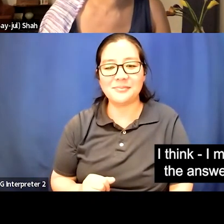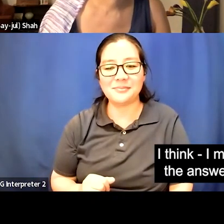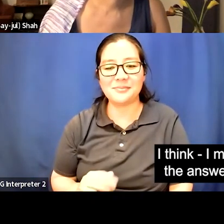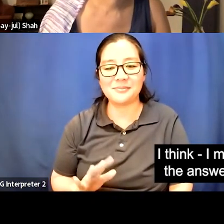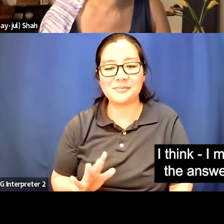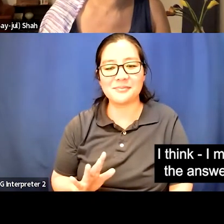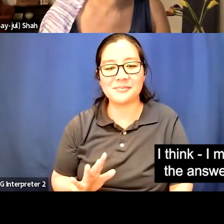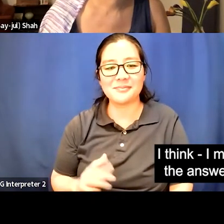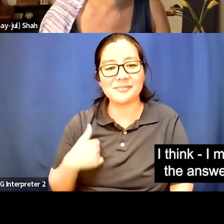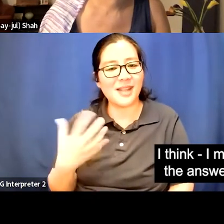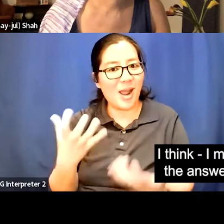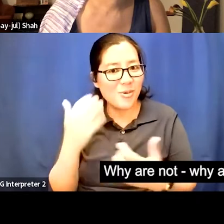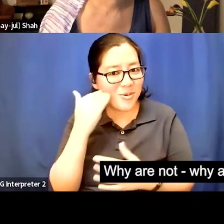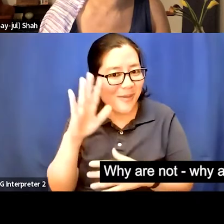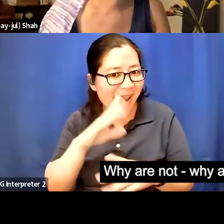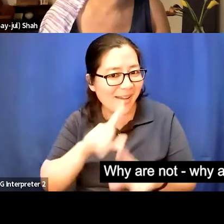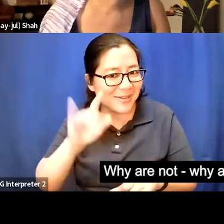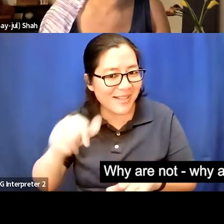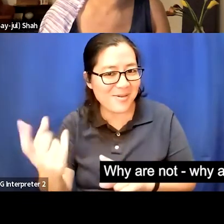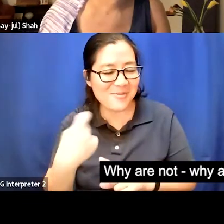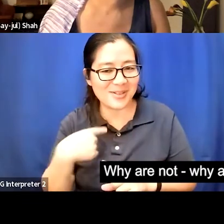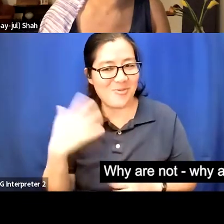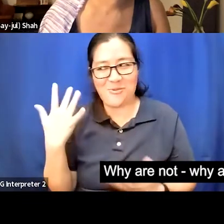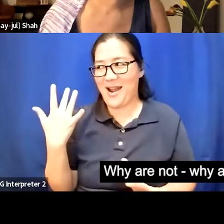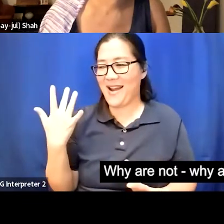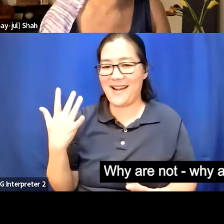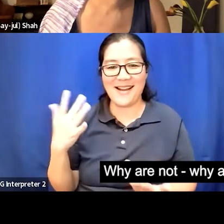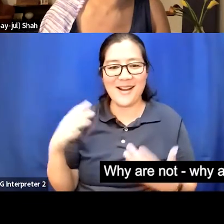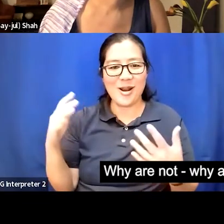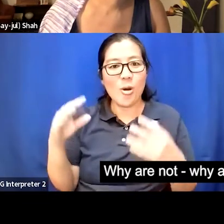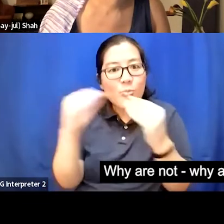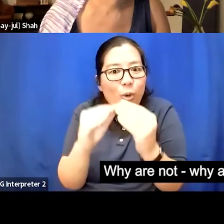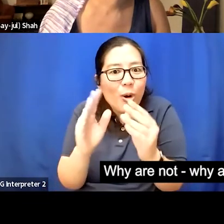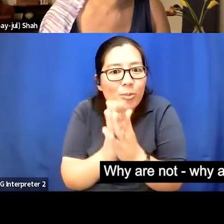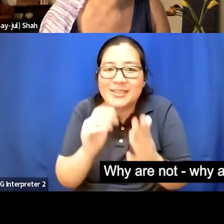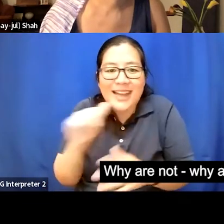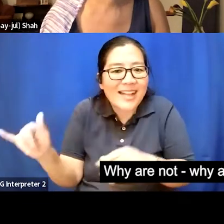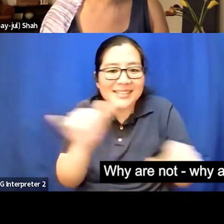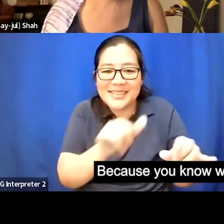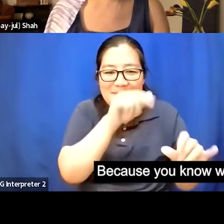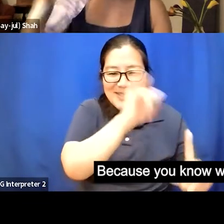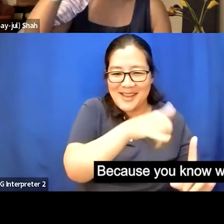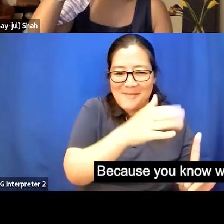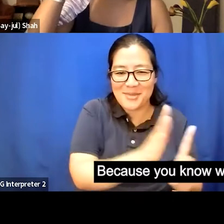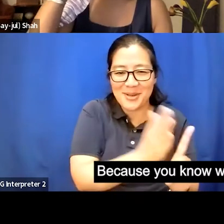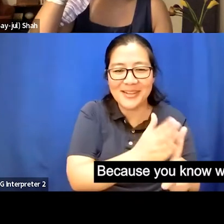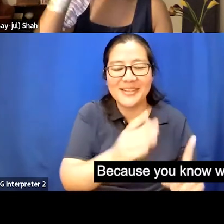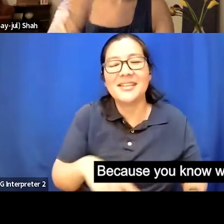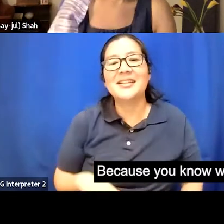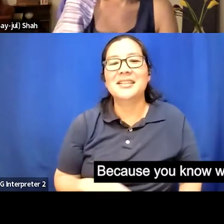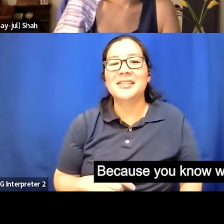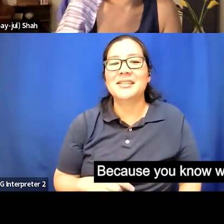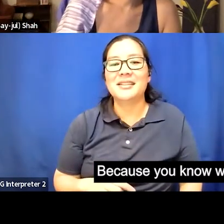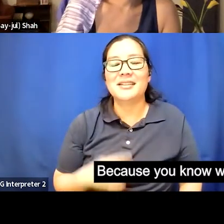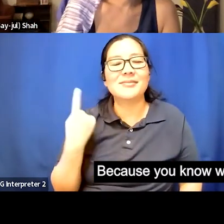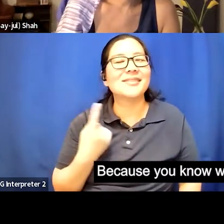I want to know the answer to that question. Why are more books not like this? Because, you know, thinking